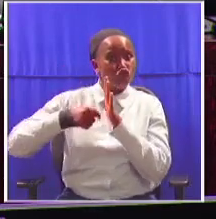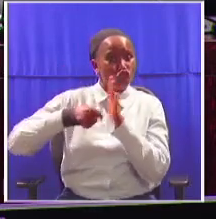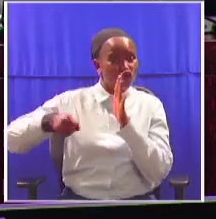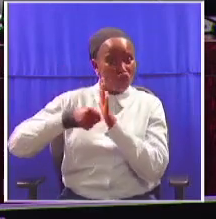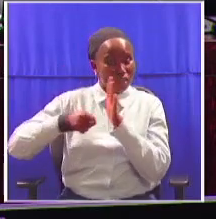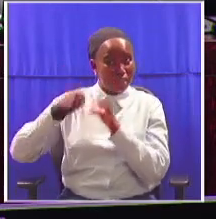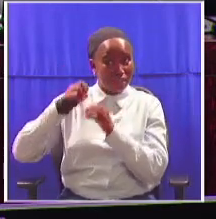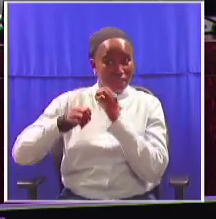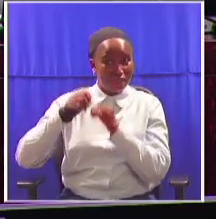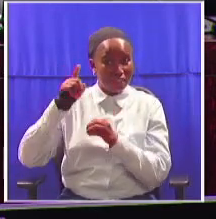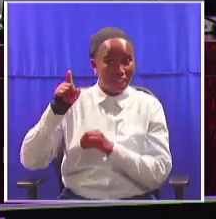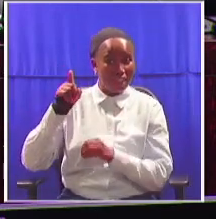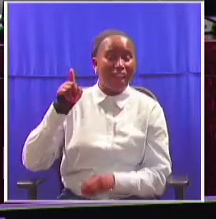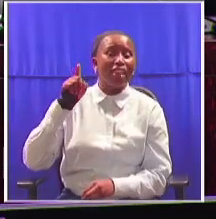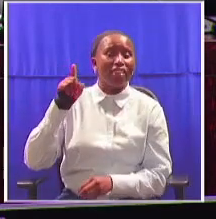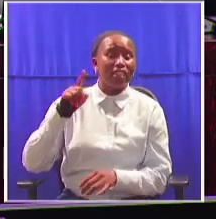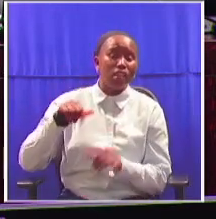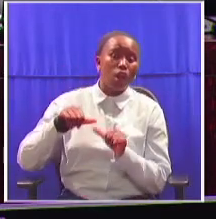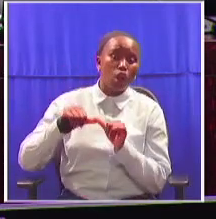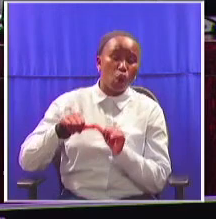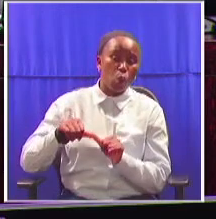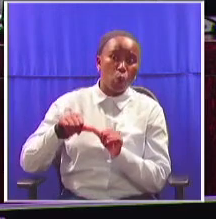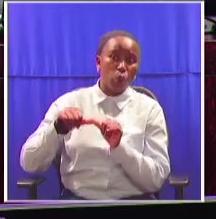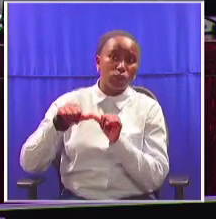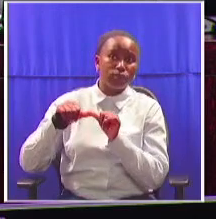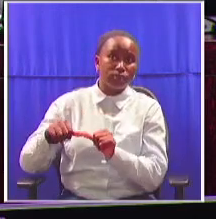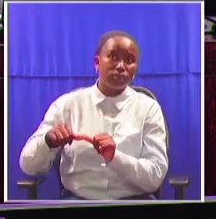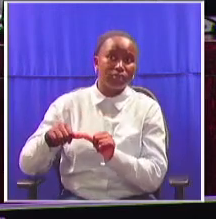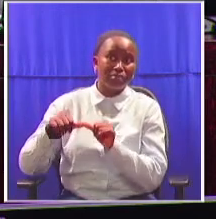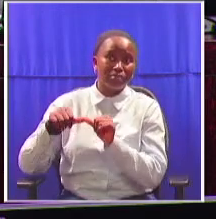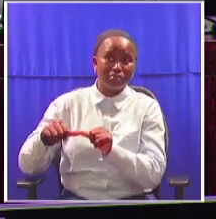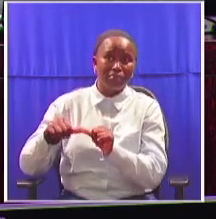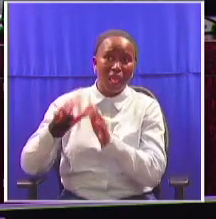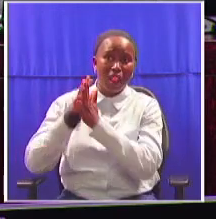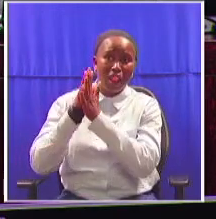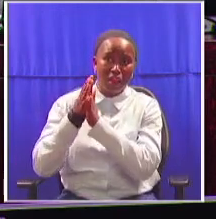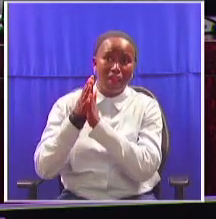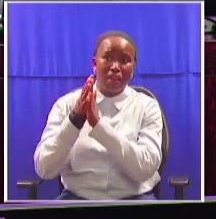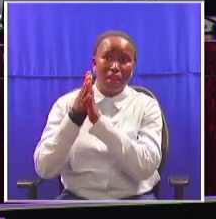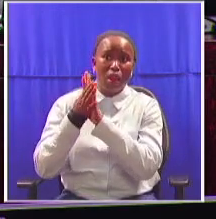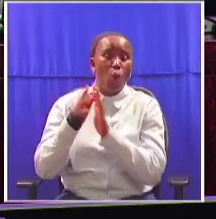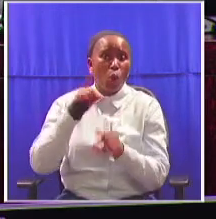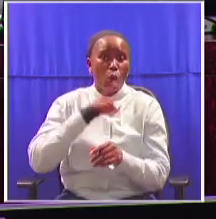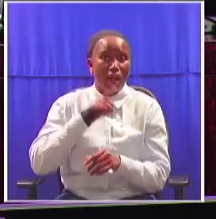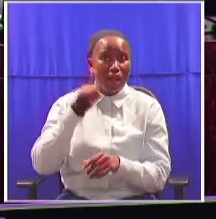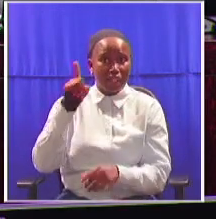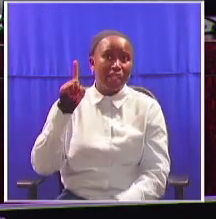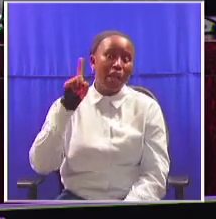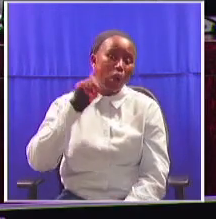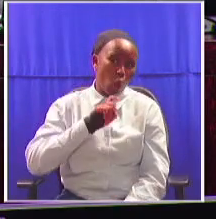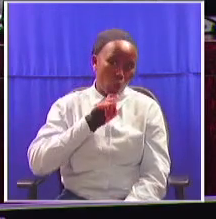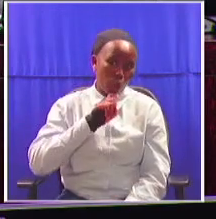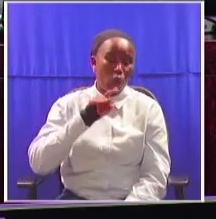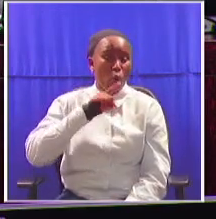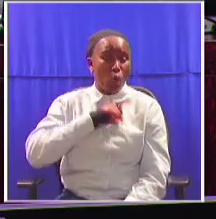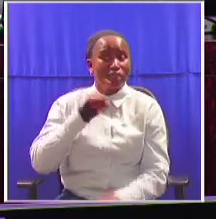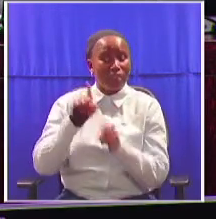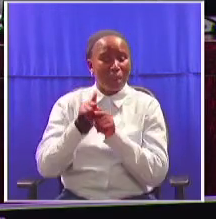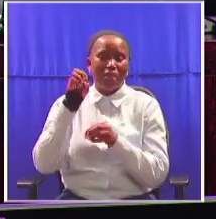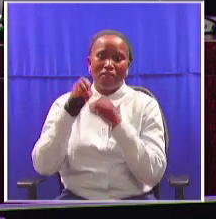to deteriorate as a result of its age and a legacy of poor maintenance